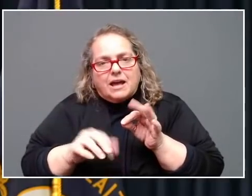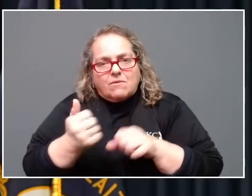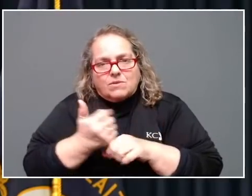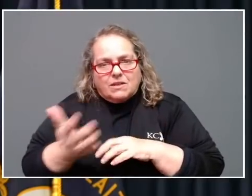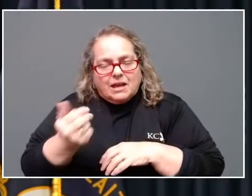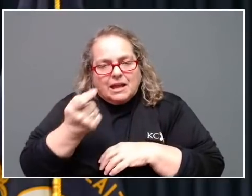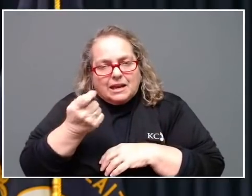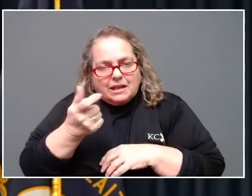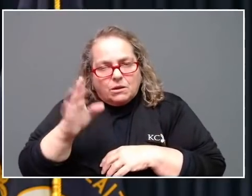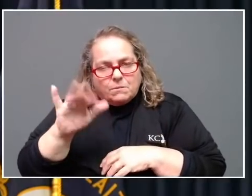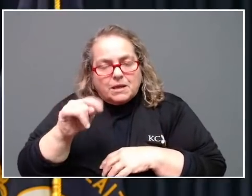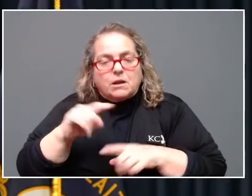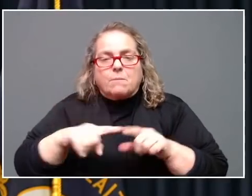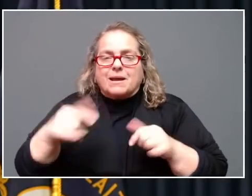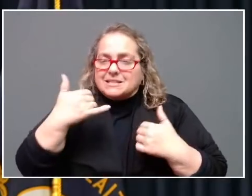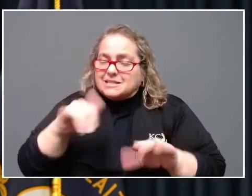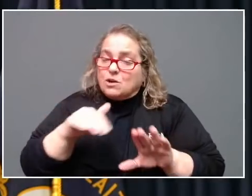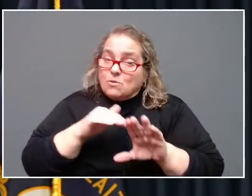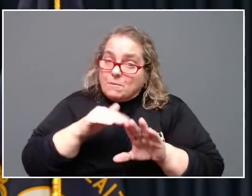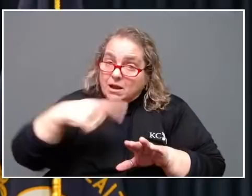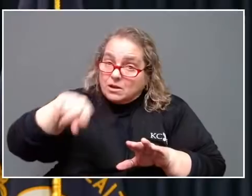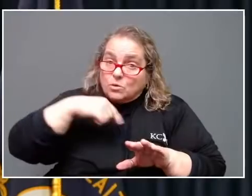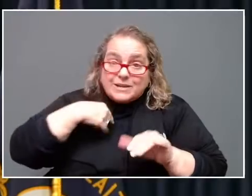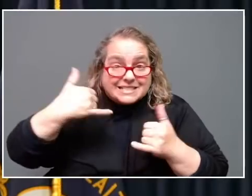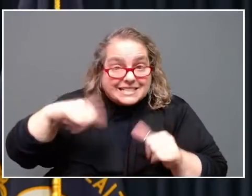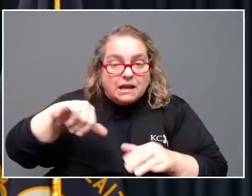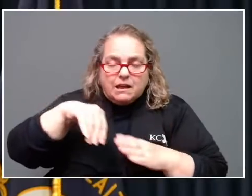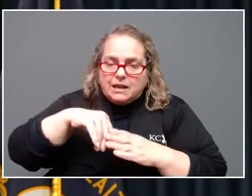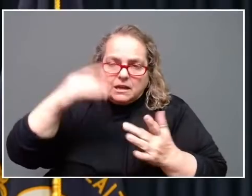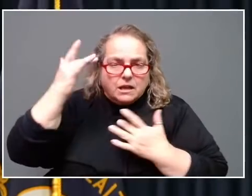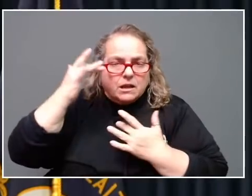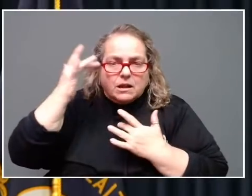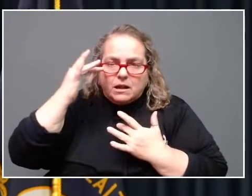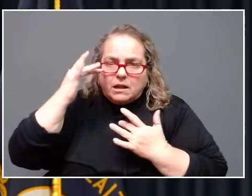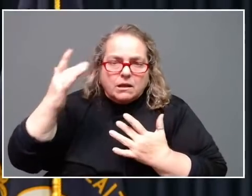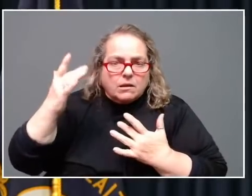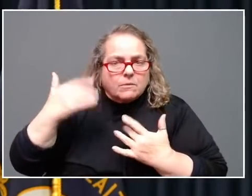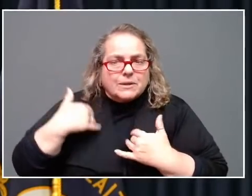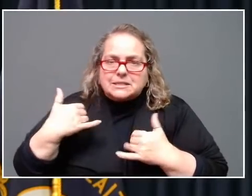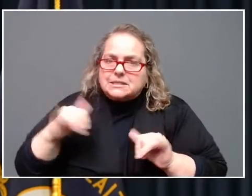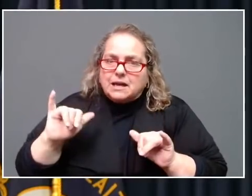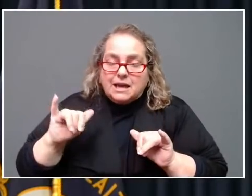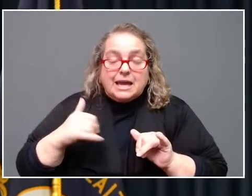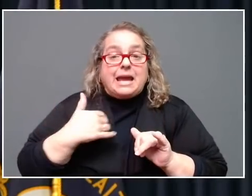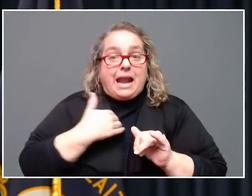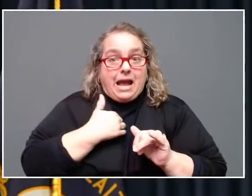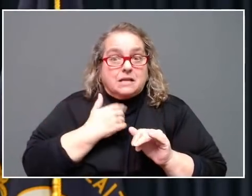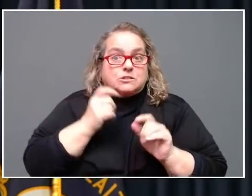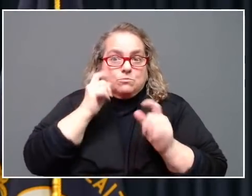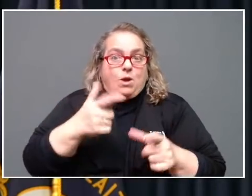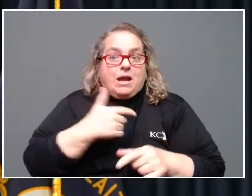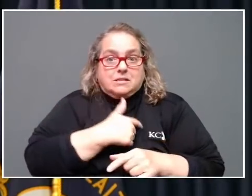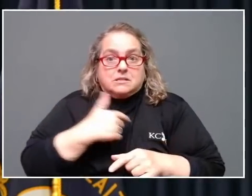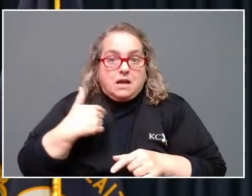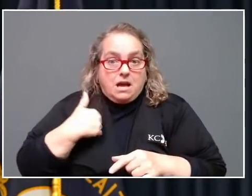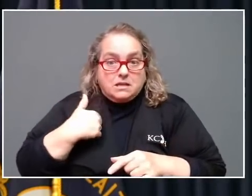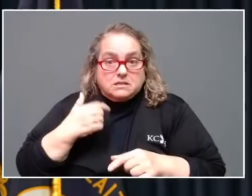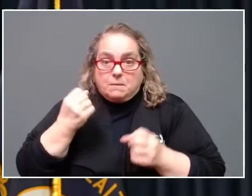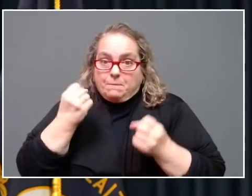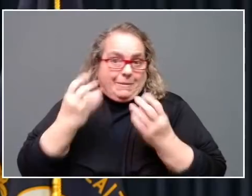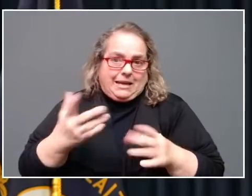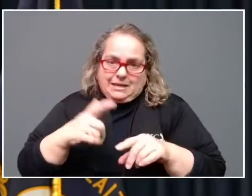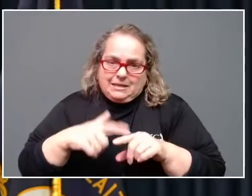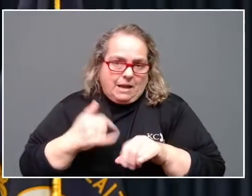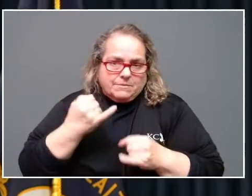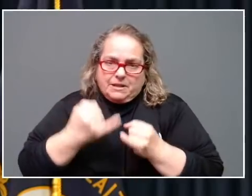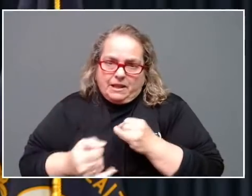we're in the middle of a global pandemic. It has surprised us and thrown curveballs multiple times over the last 2 years. And it's